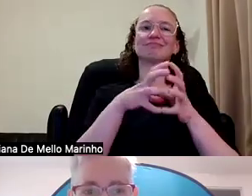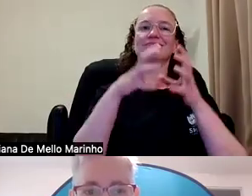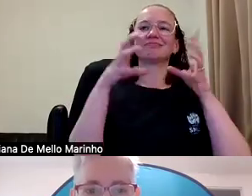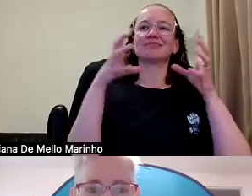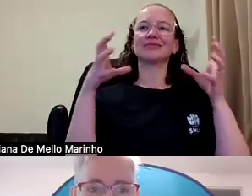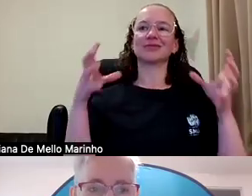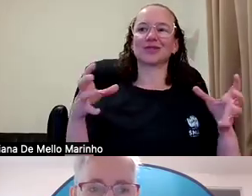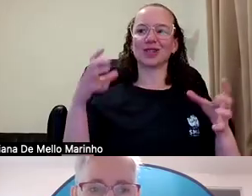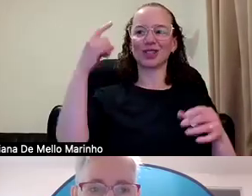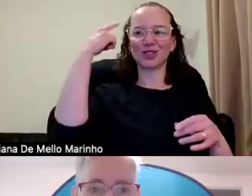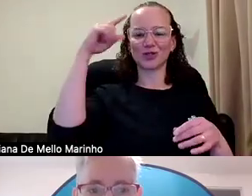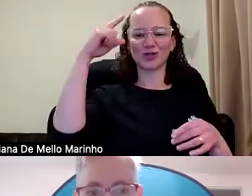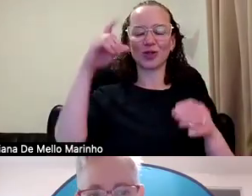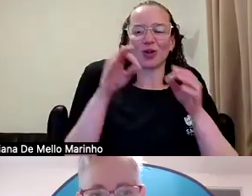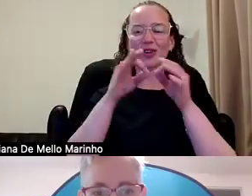remember body language.